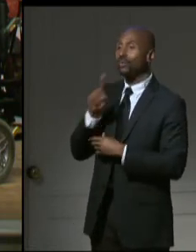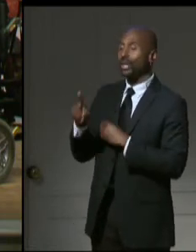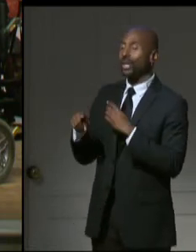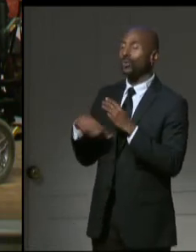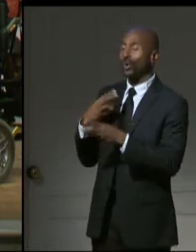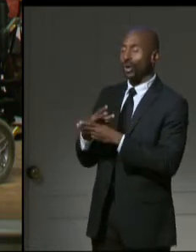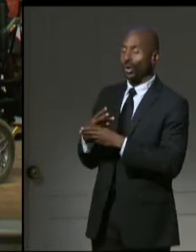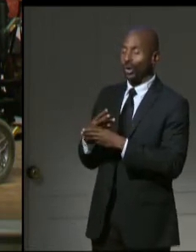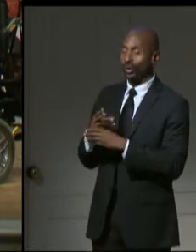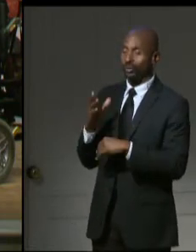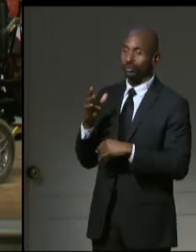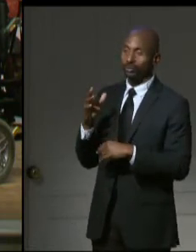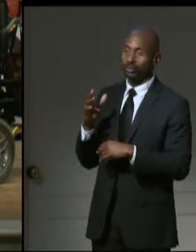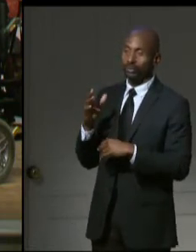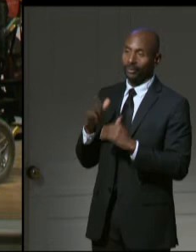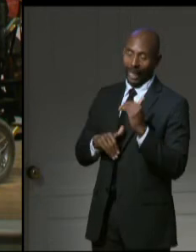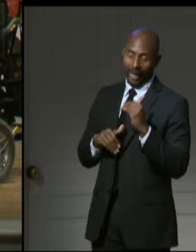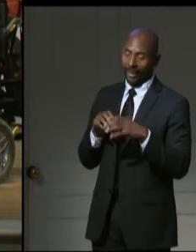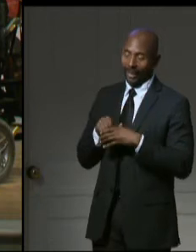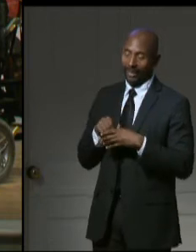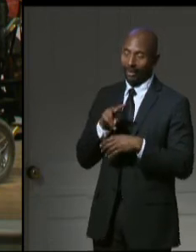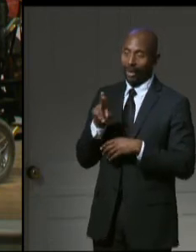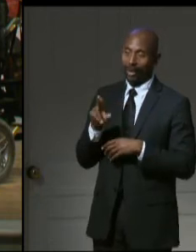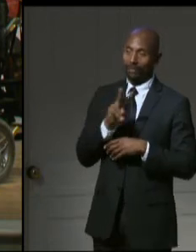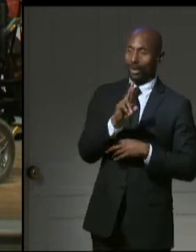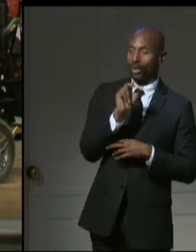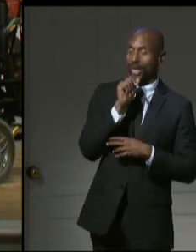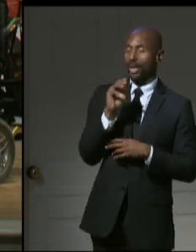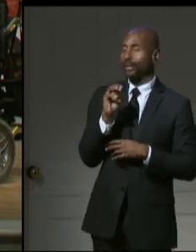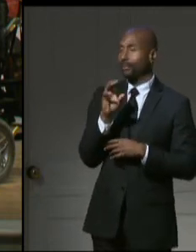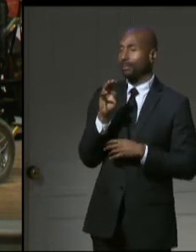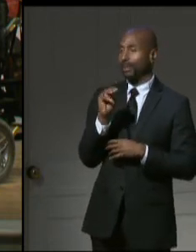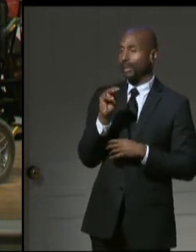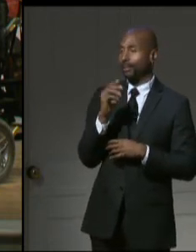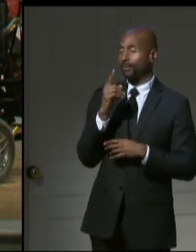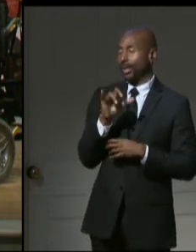the medium for it, as of today at least.